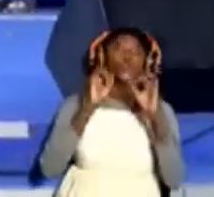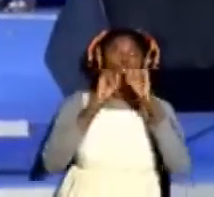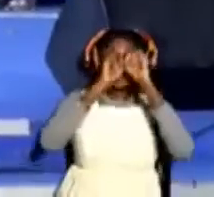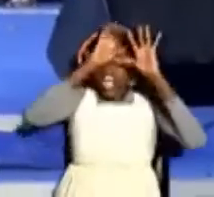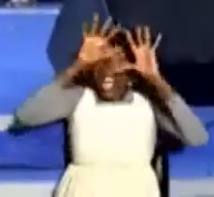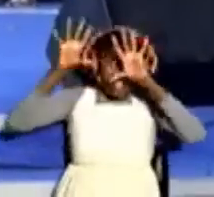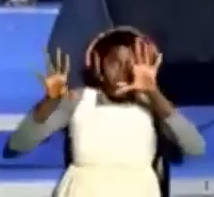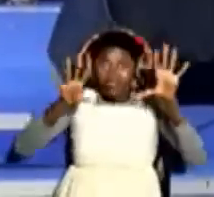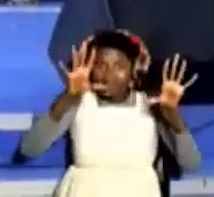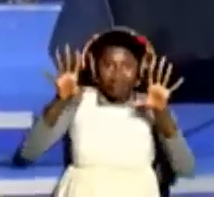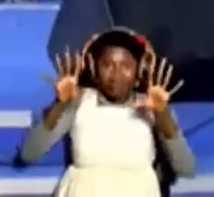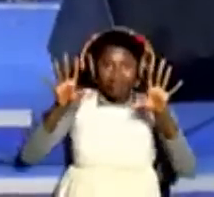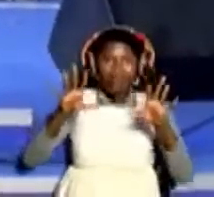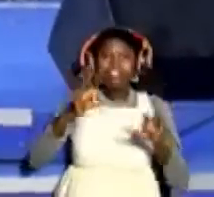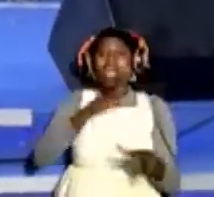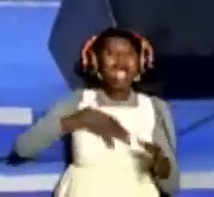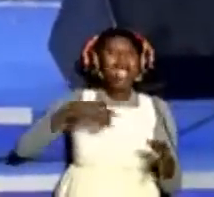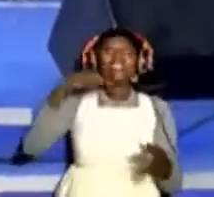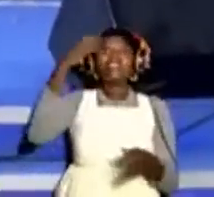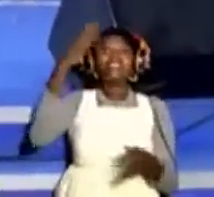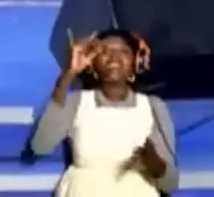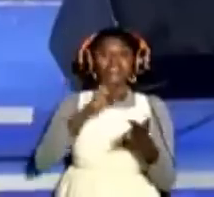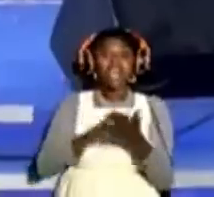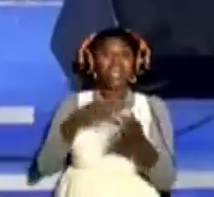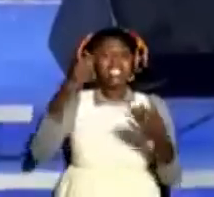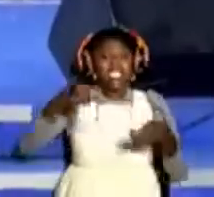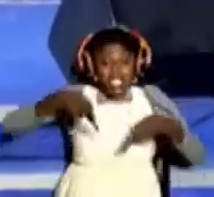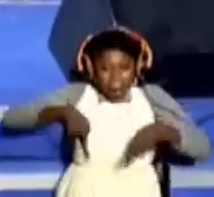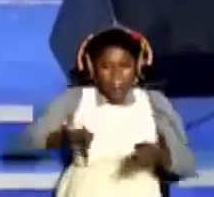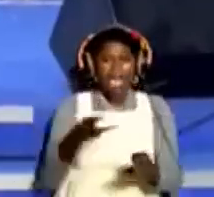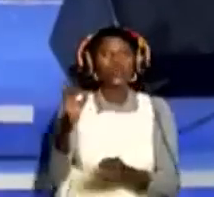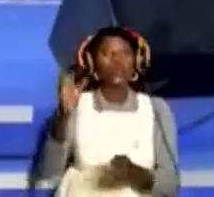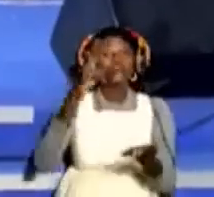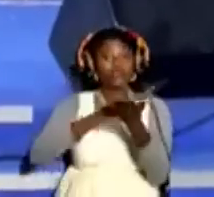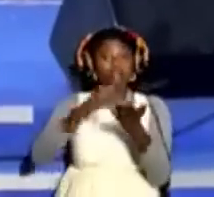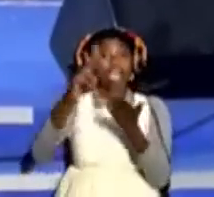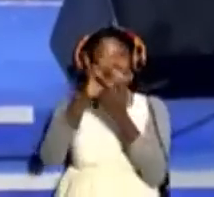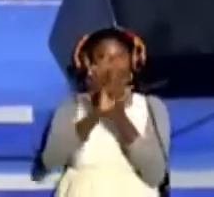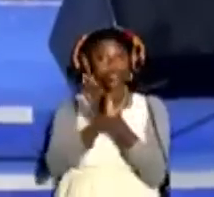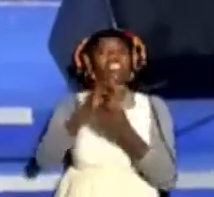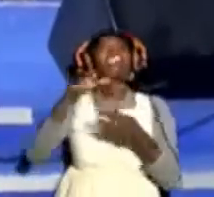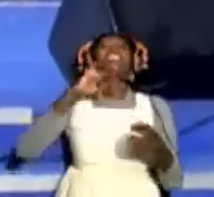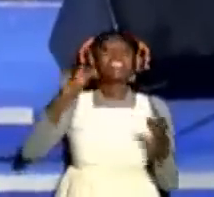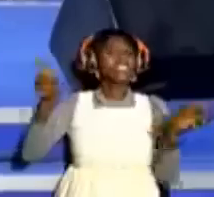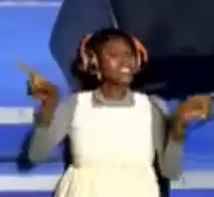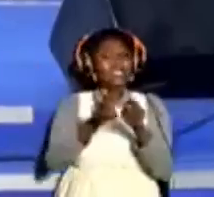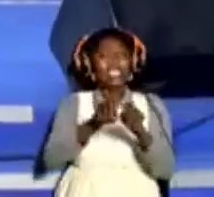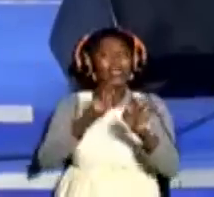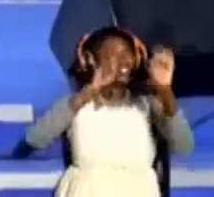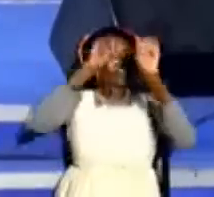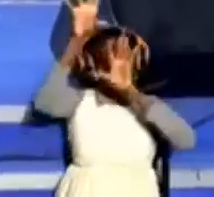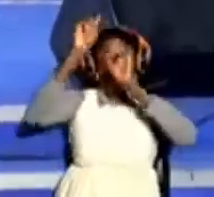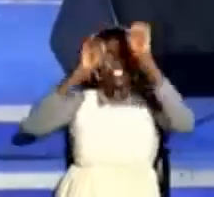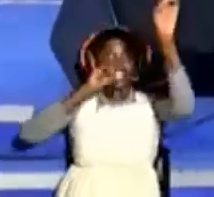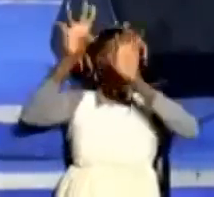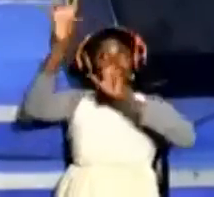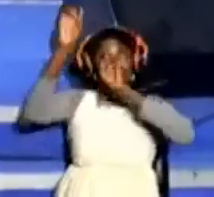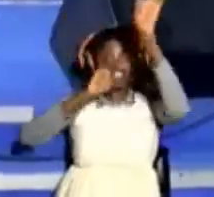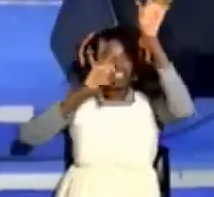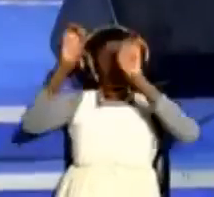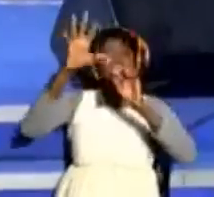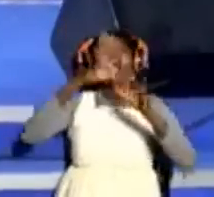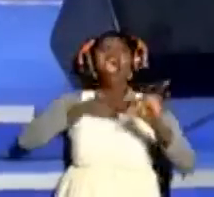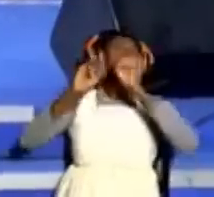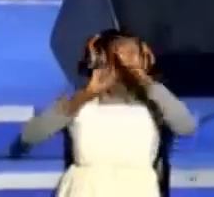shining. He said the path of the righteous like a shining star. Abi? That